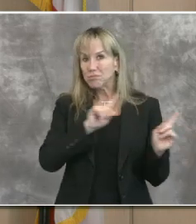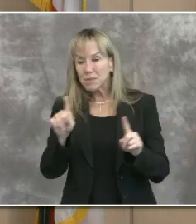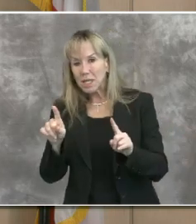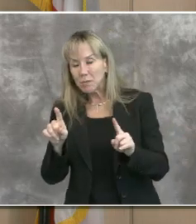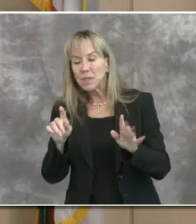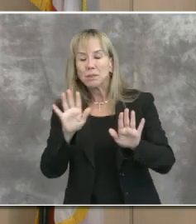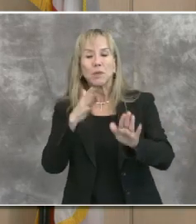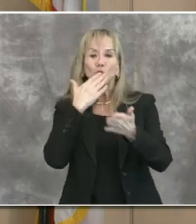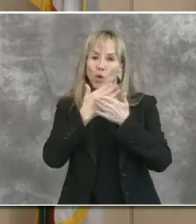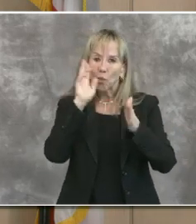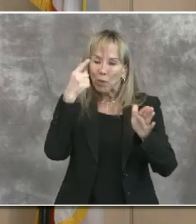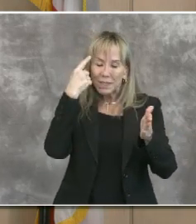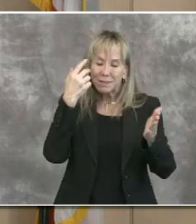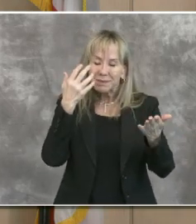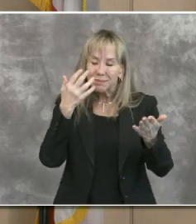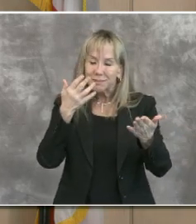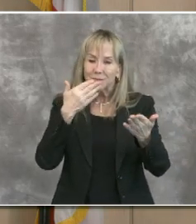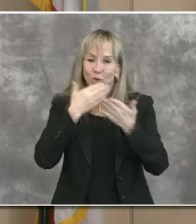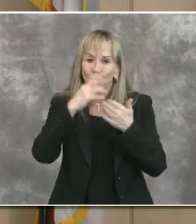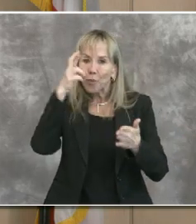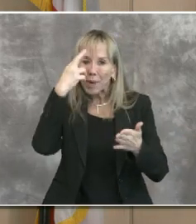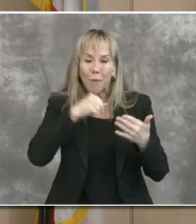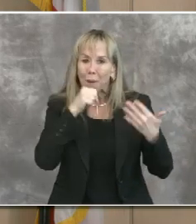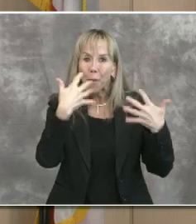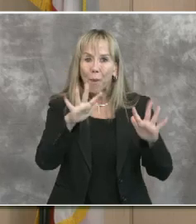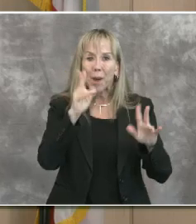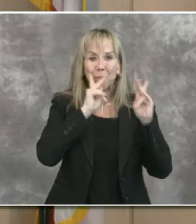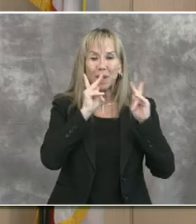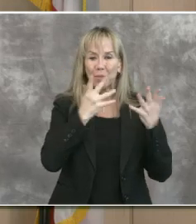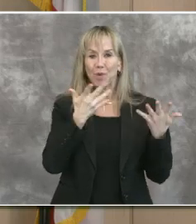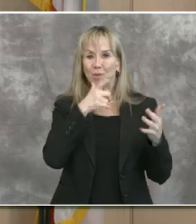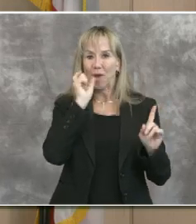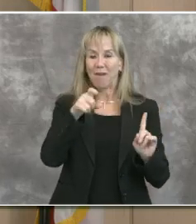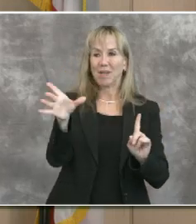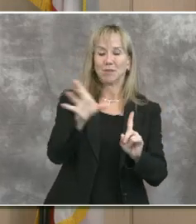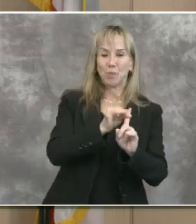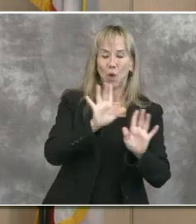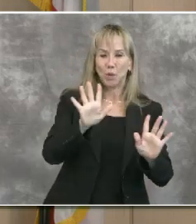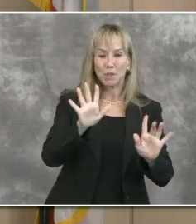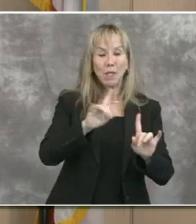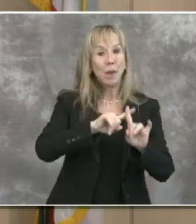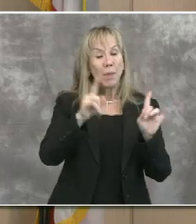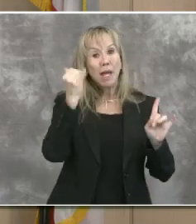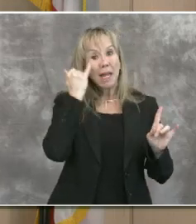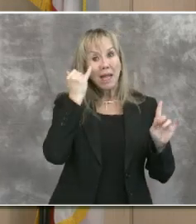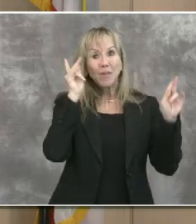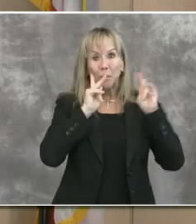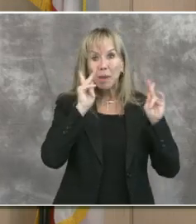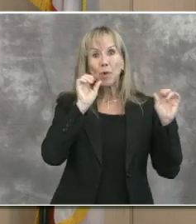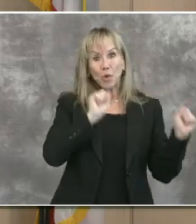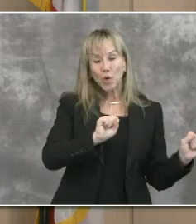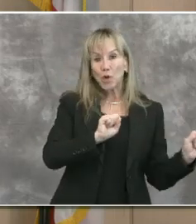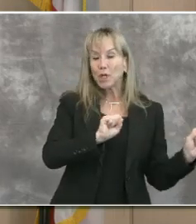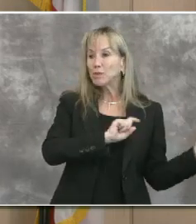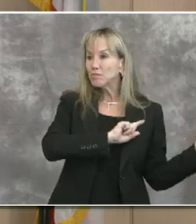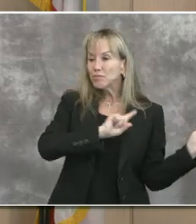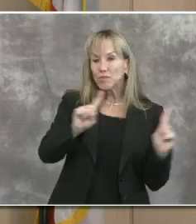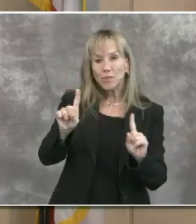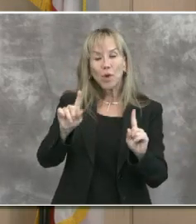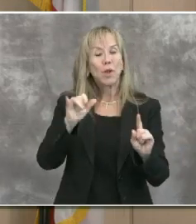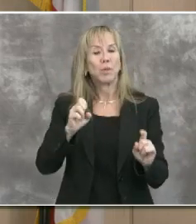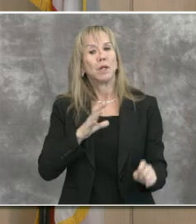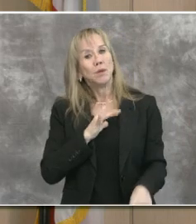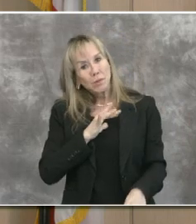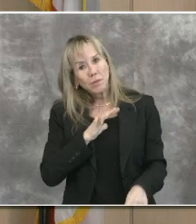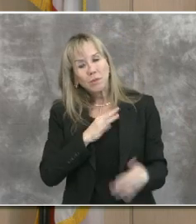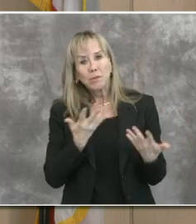good reasons, because we don't want people to be unnecessarily exposed. That would be a great group of people to test. These people might have